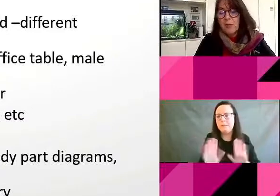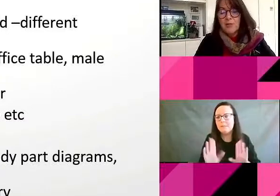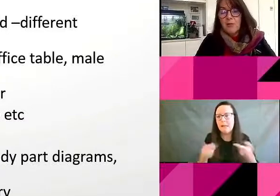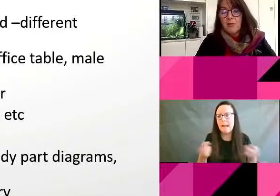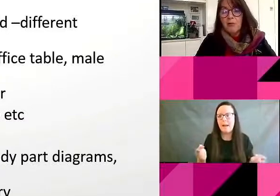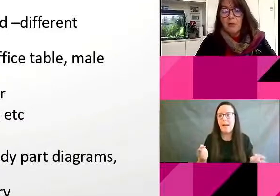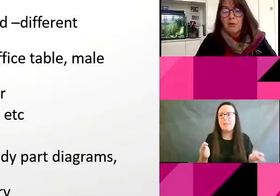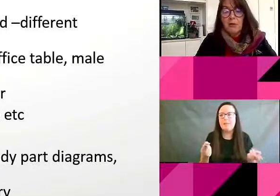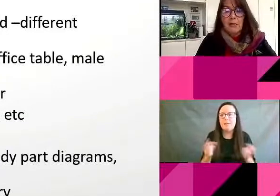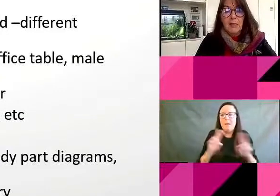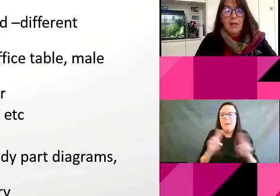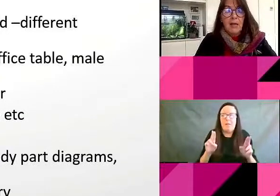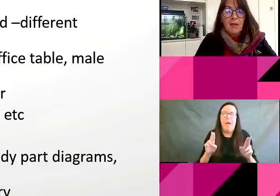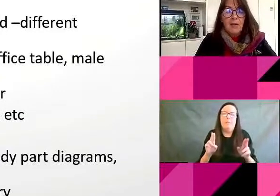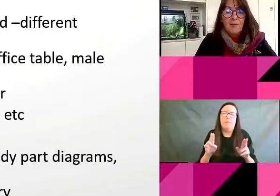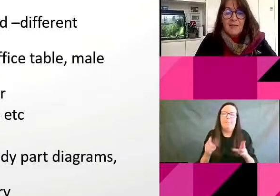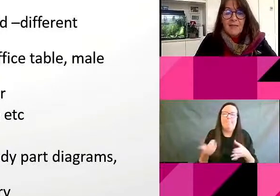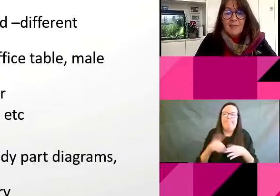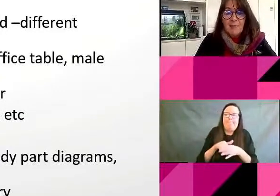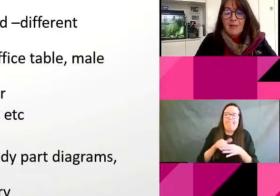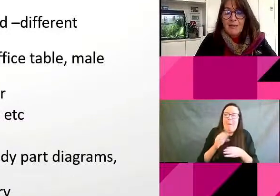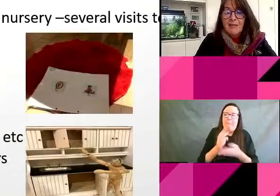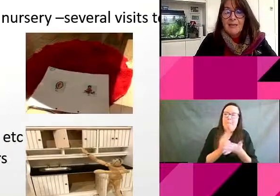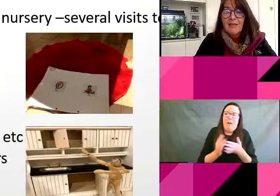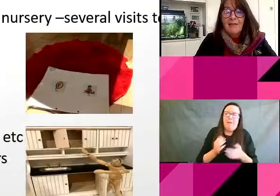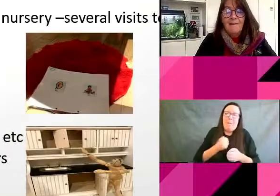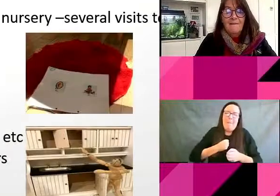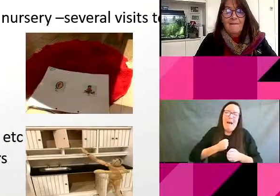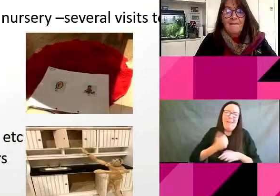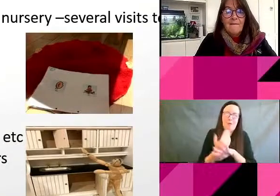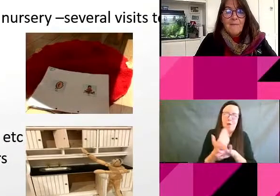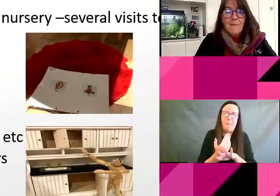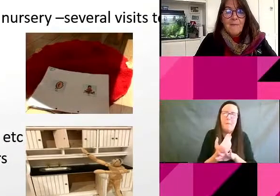That is not part of my role. Next slide, please.